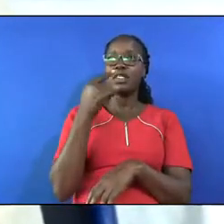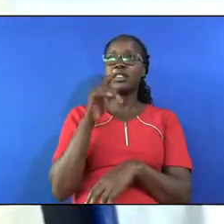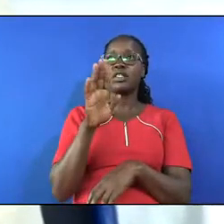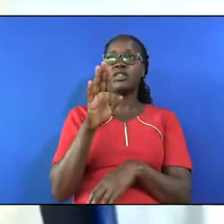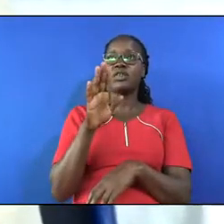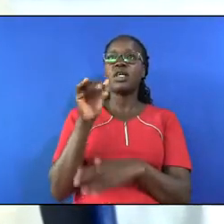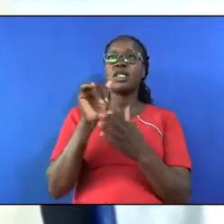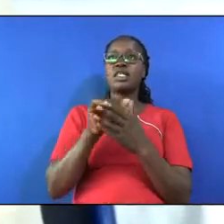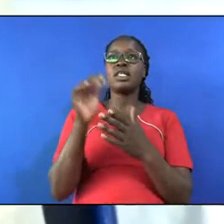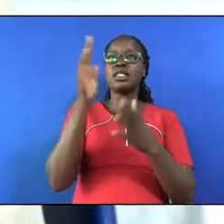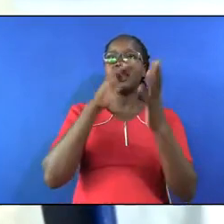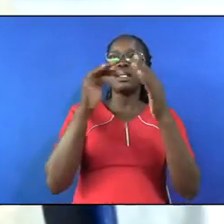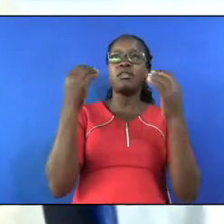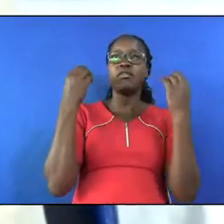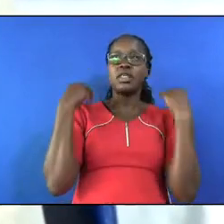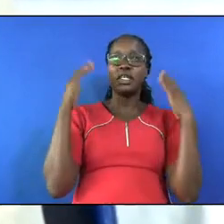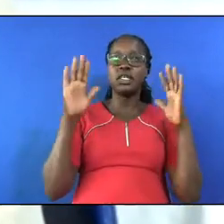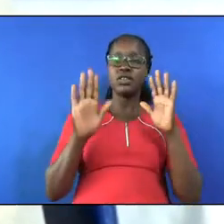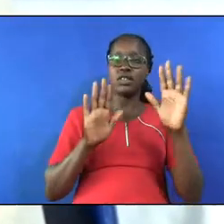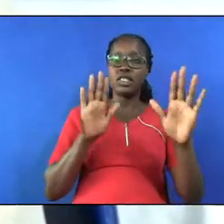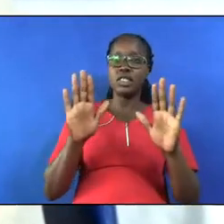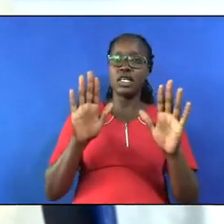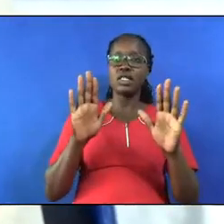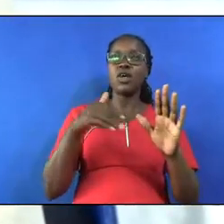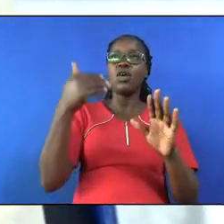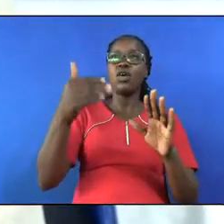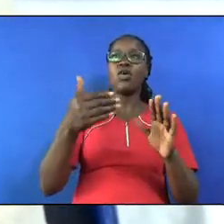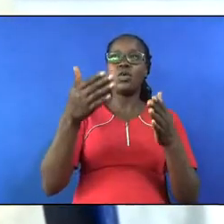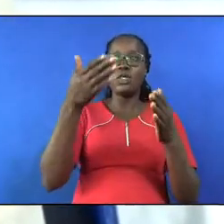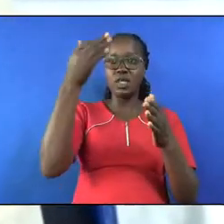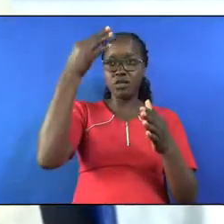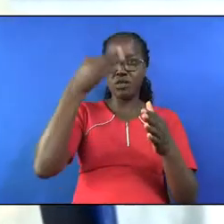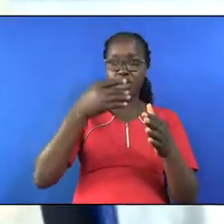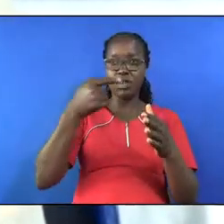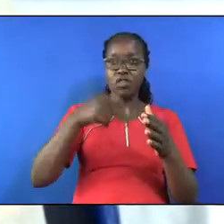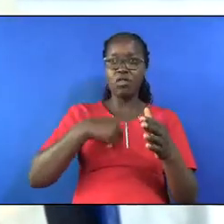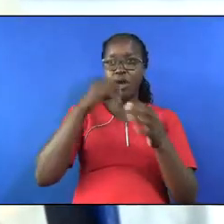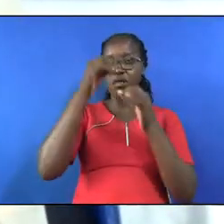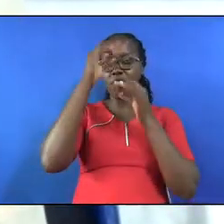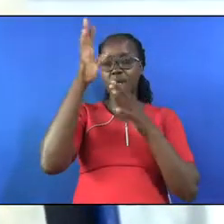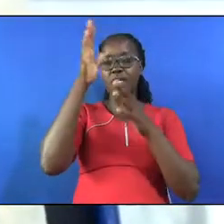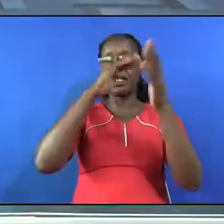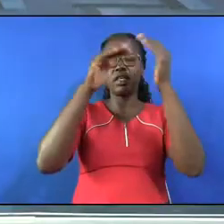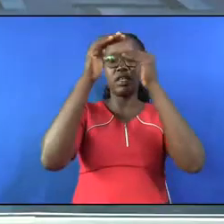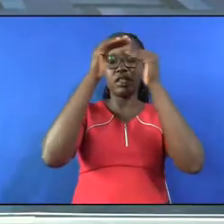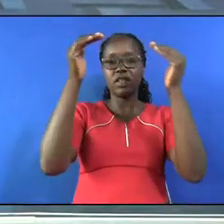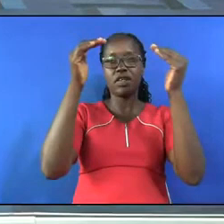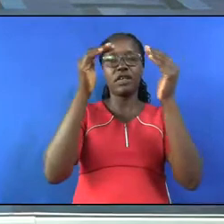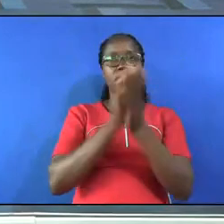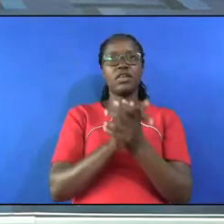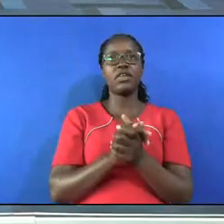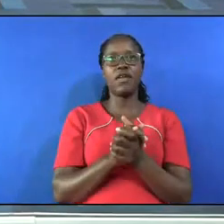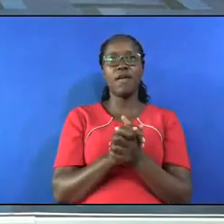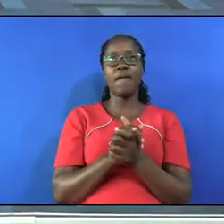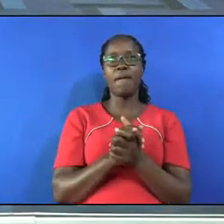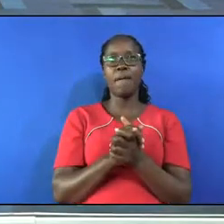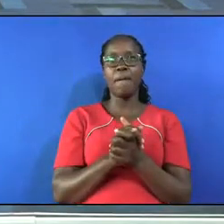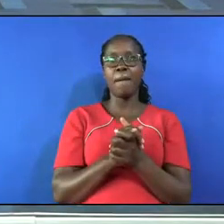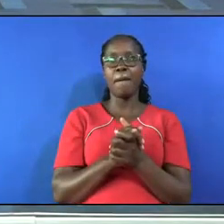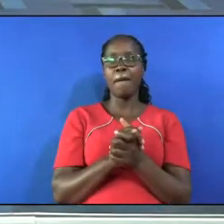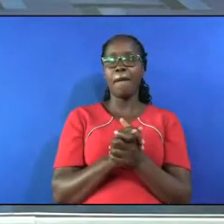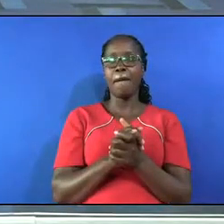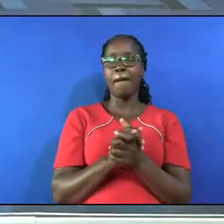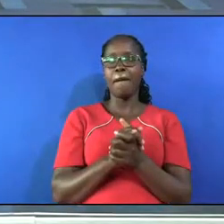in heaven, I tell you, are always in the presence of my Father in heaven. Amen.